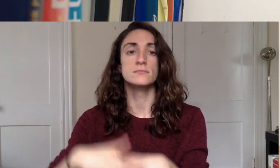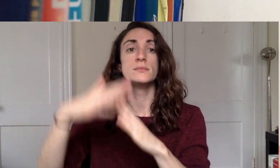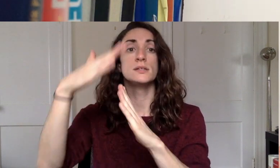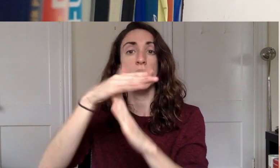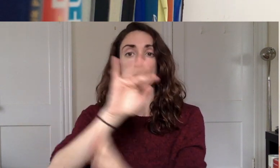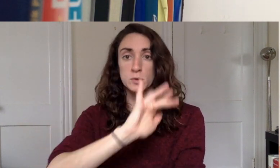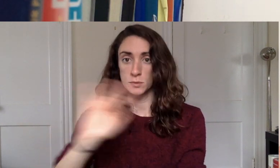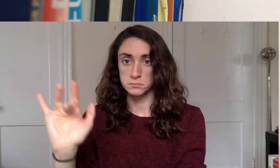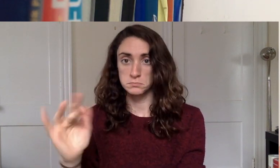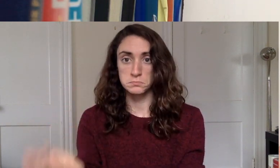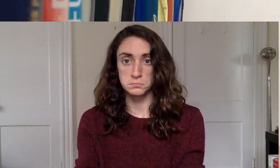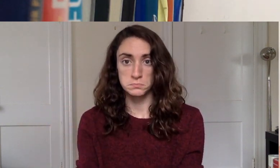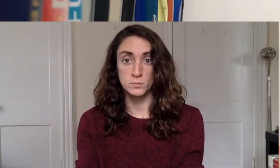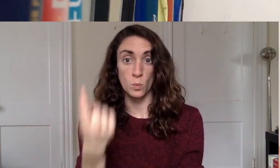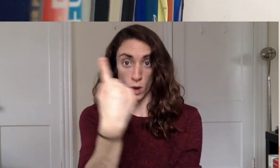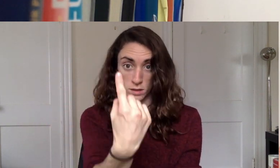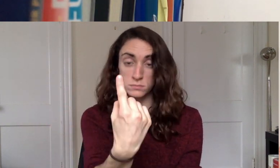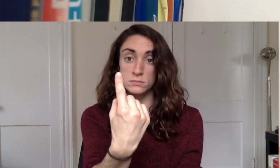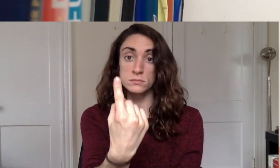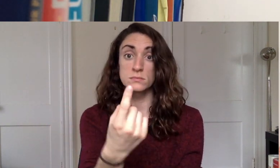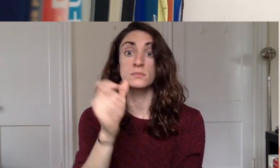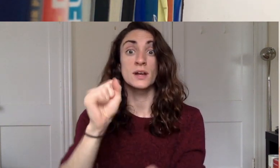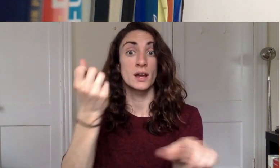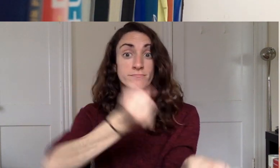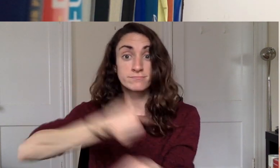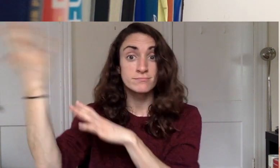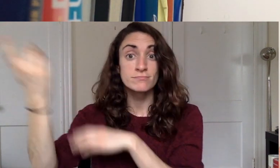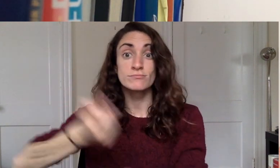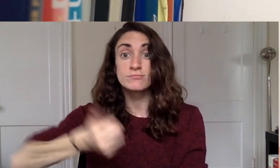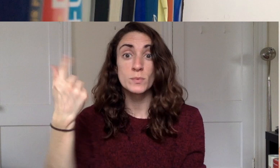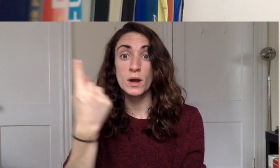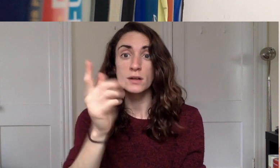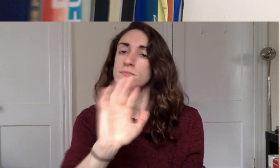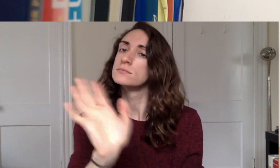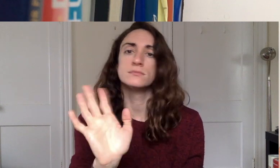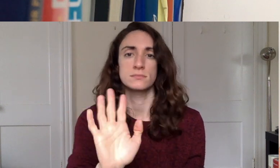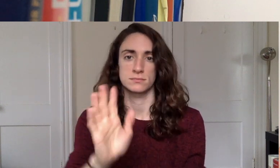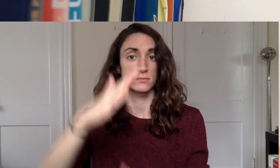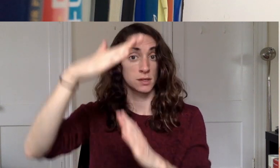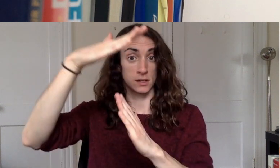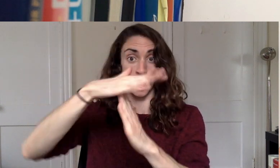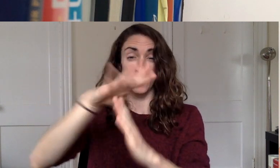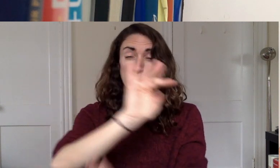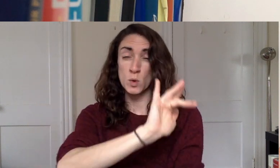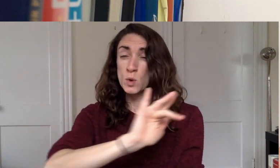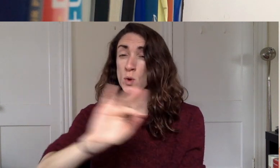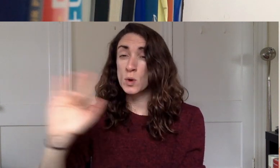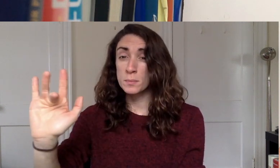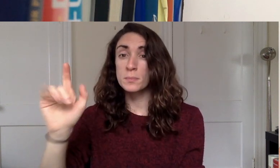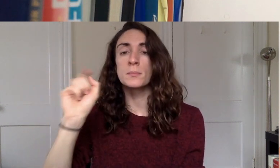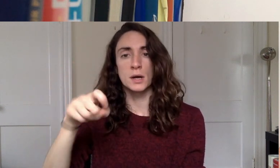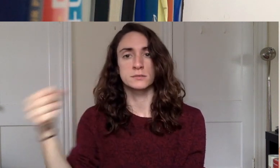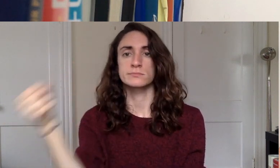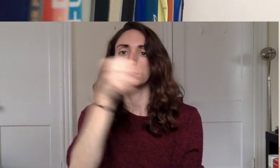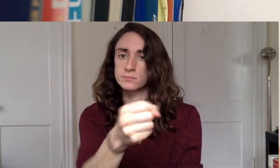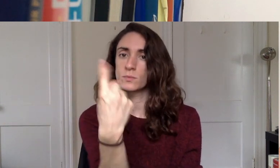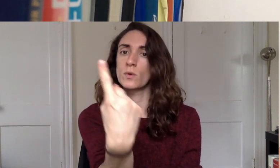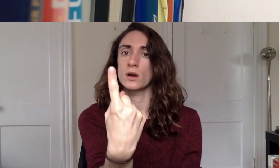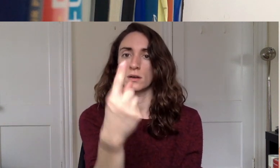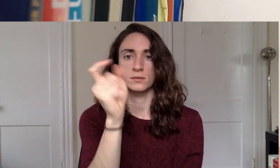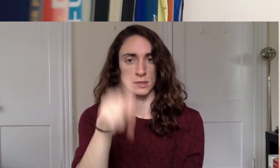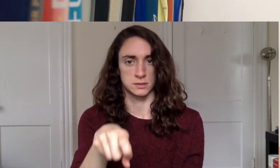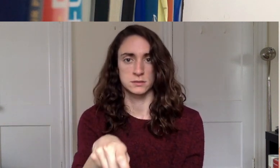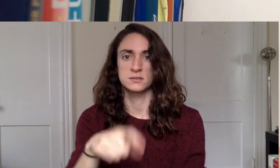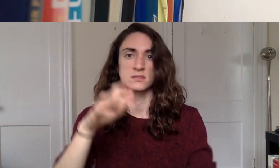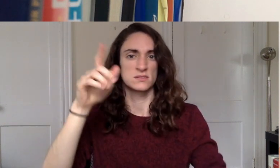because there's nothing else in the numerator, you want to leave that 1 there. This is different than when we got rid of that 1 that was alone in the denominator. For a 1 in